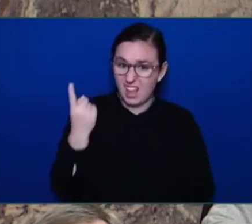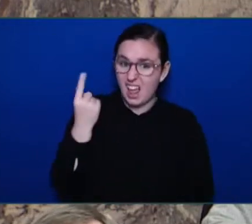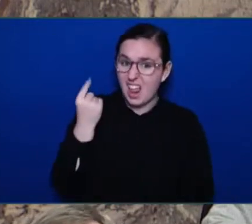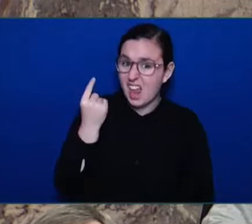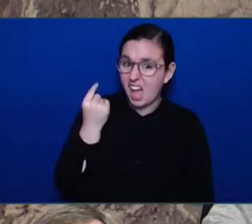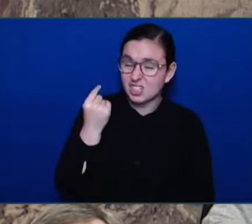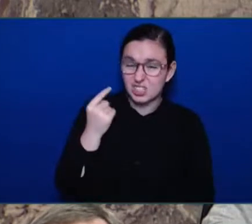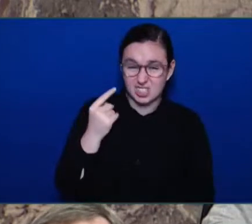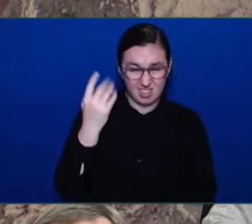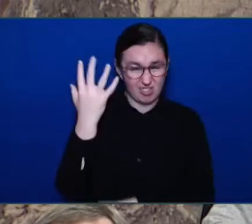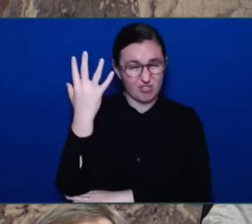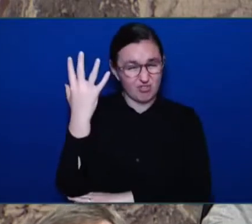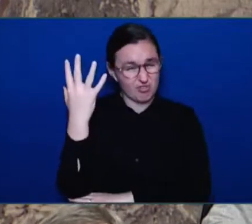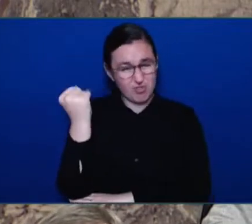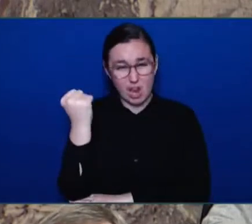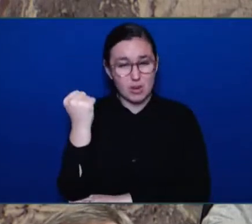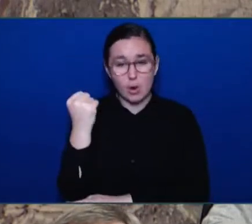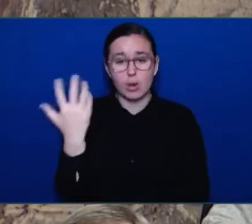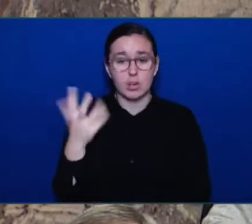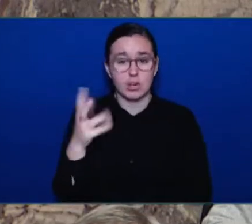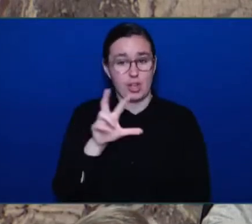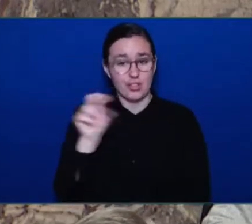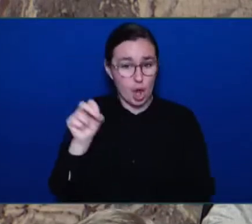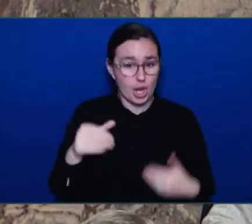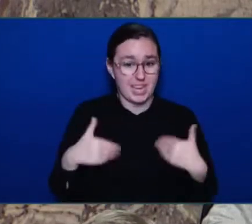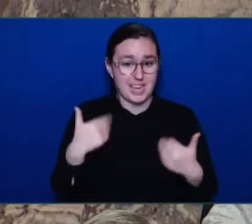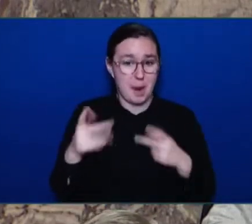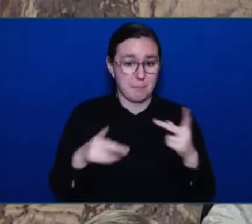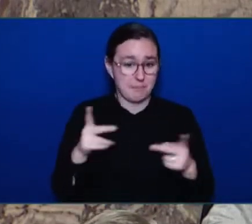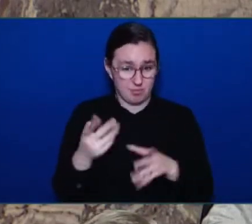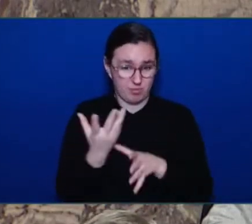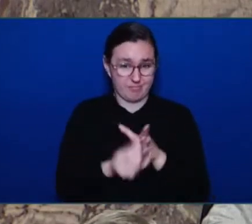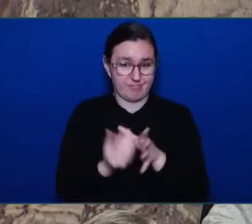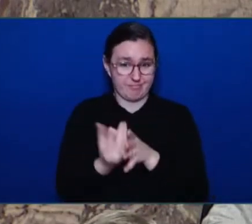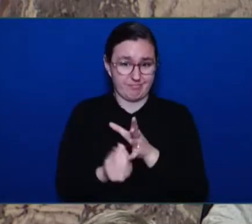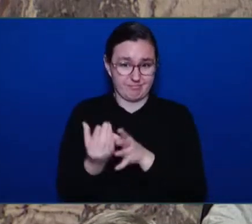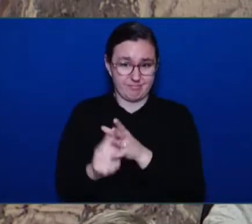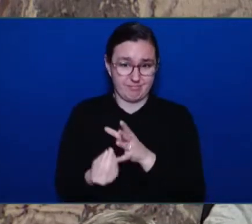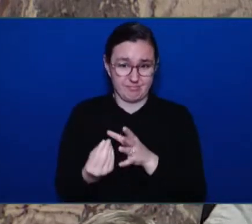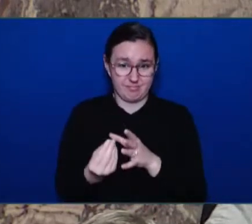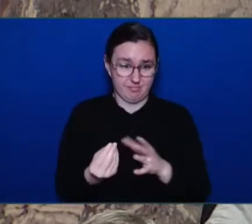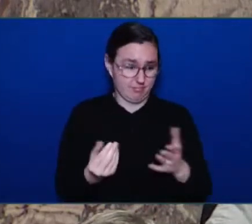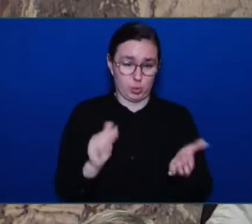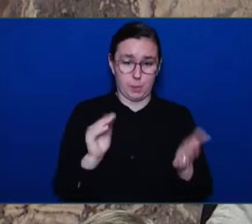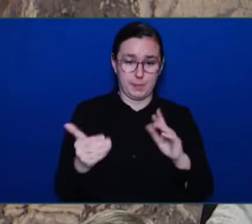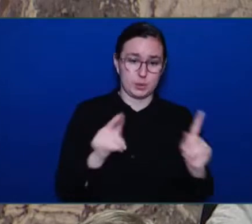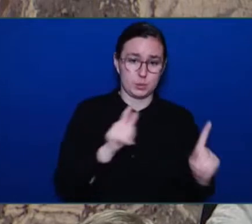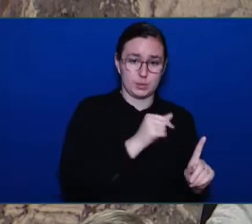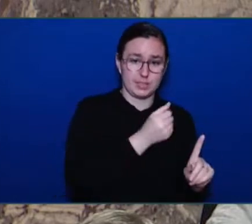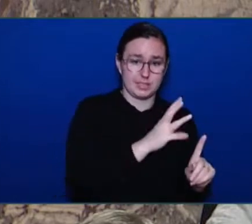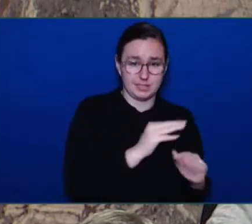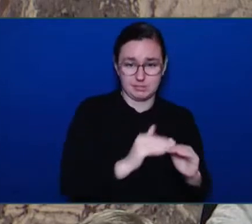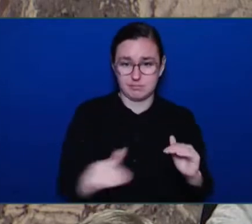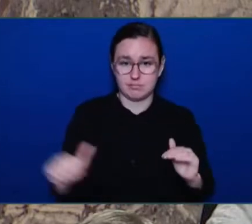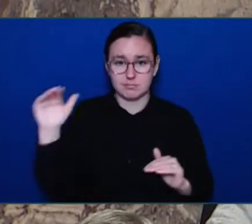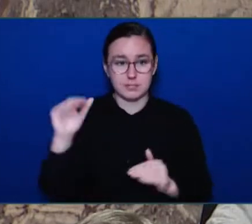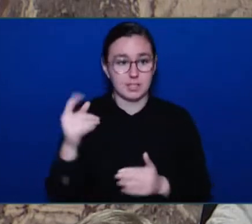than 2016. Last week, 18-year-old Kylie Walker of Victoria died,